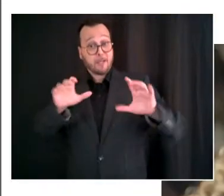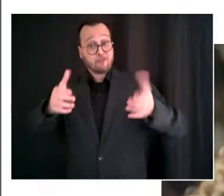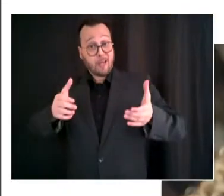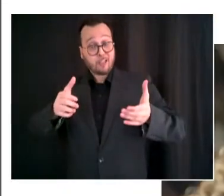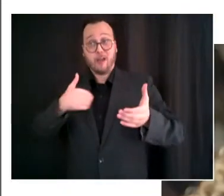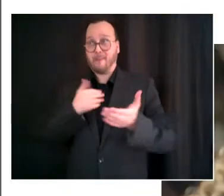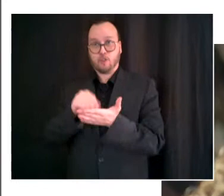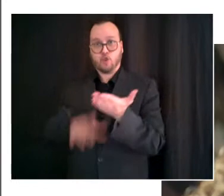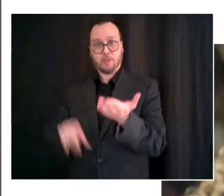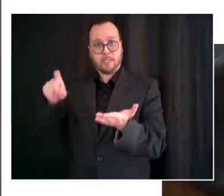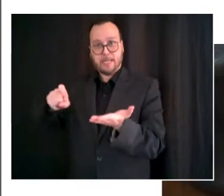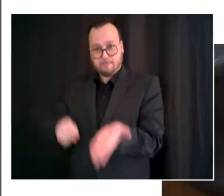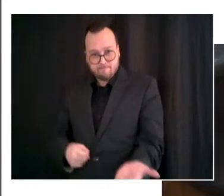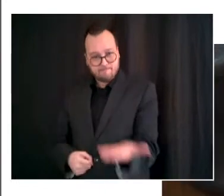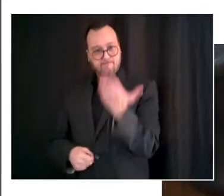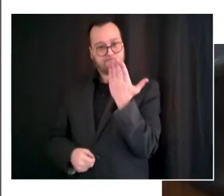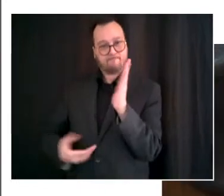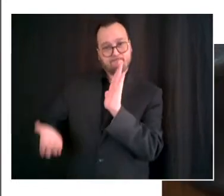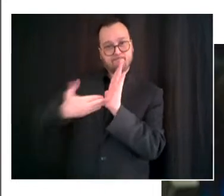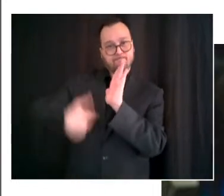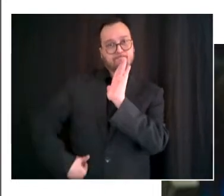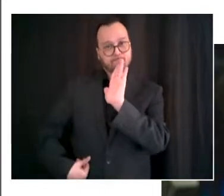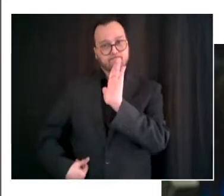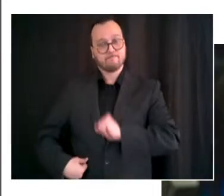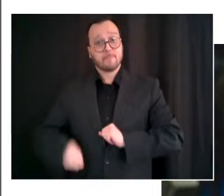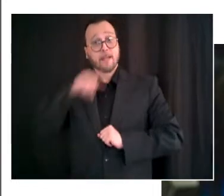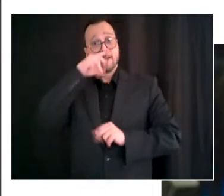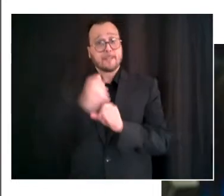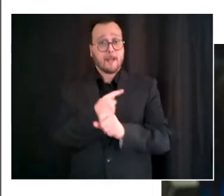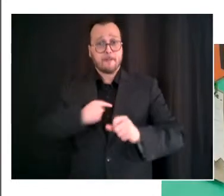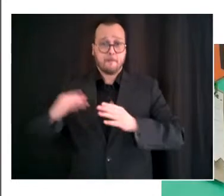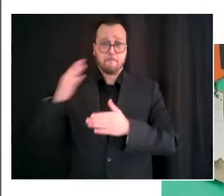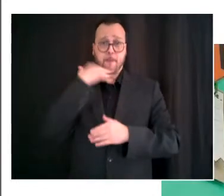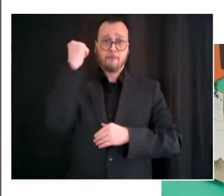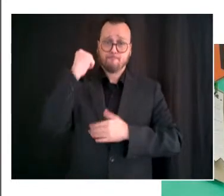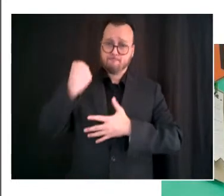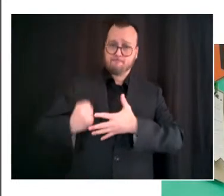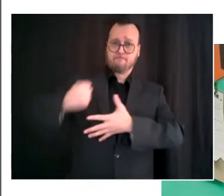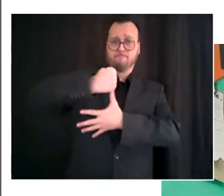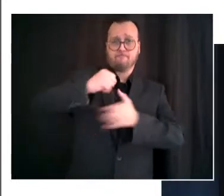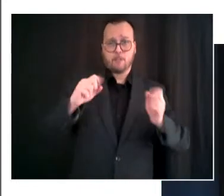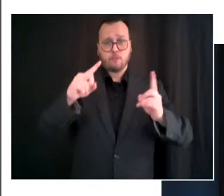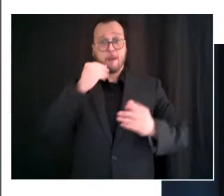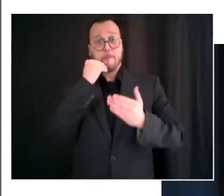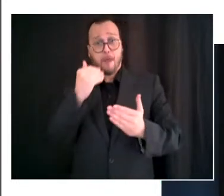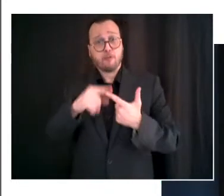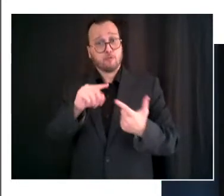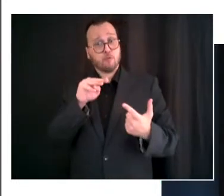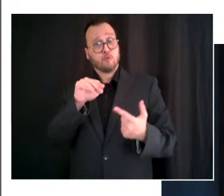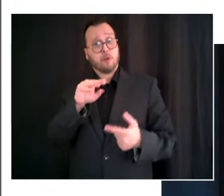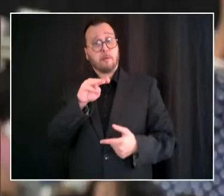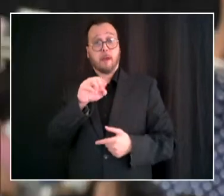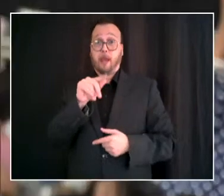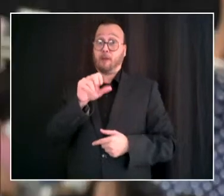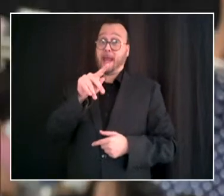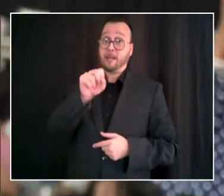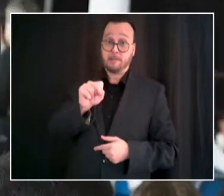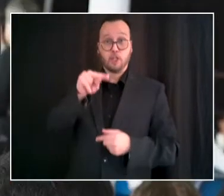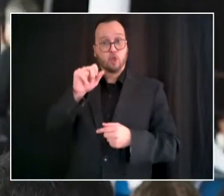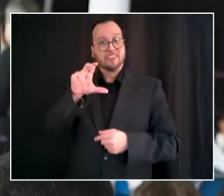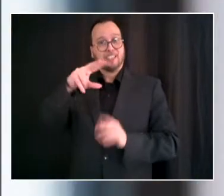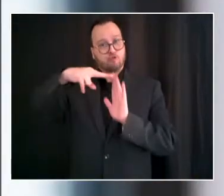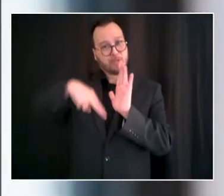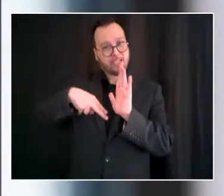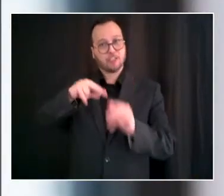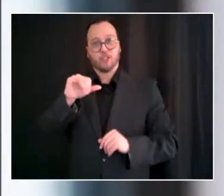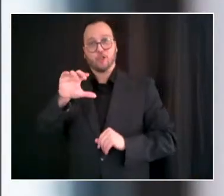center. Our kids are getting a first-rate education thanks to Mayor Adams' New York City Reads and New York City Solves initiatives. And we're giving